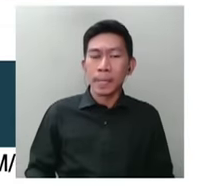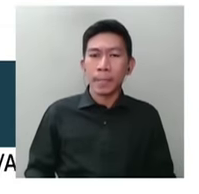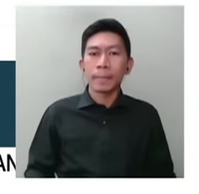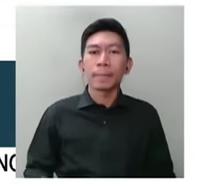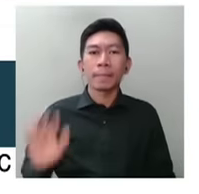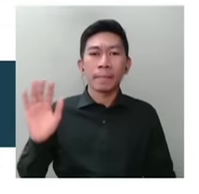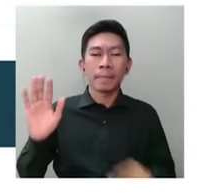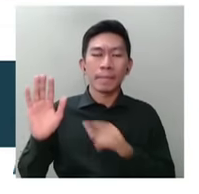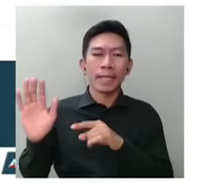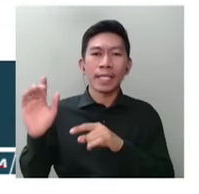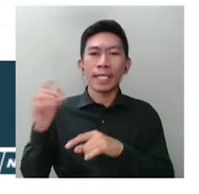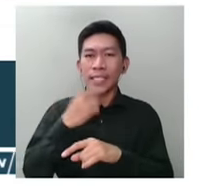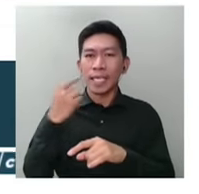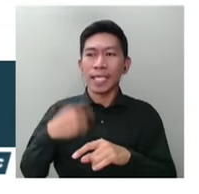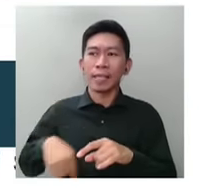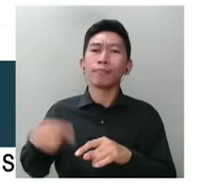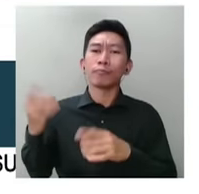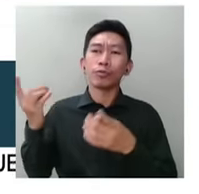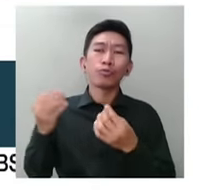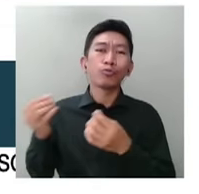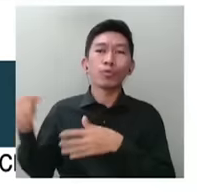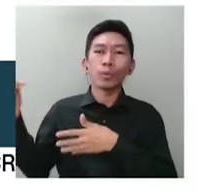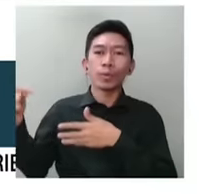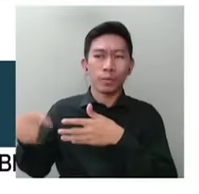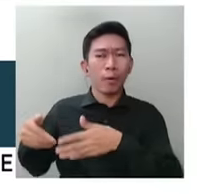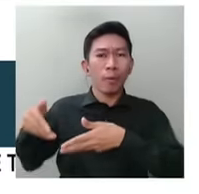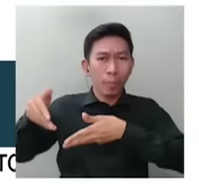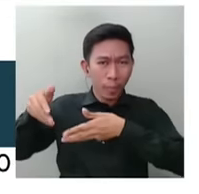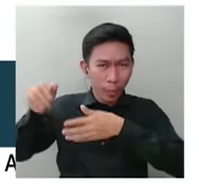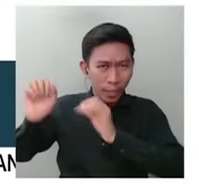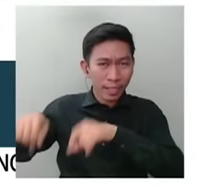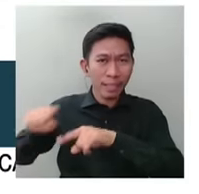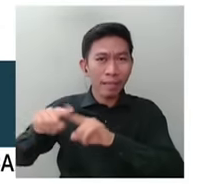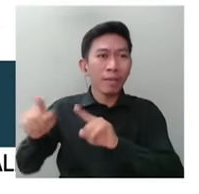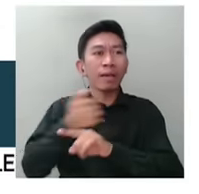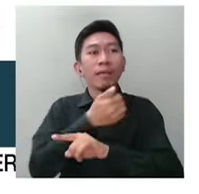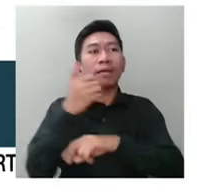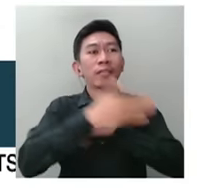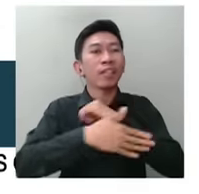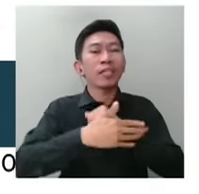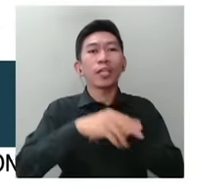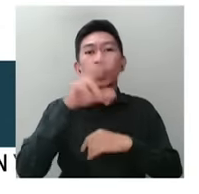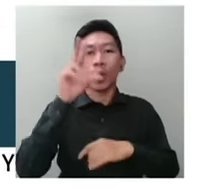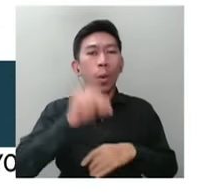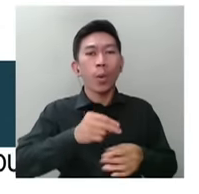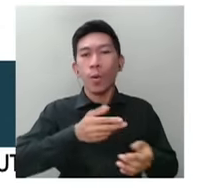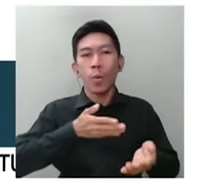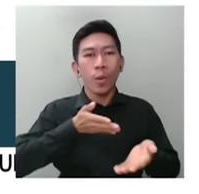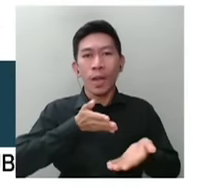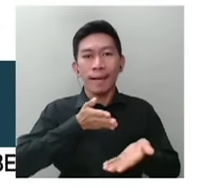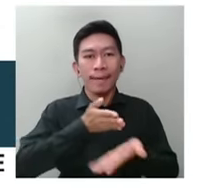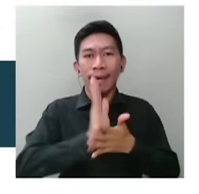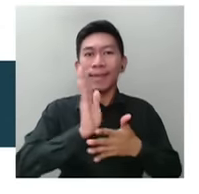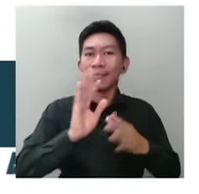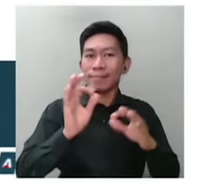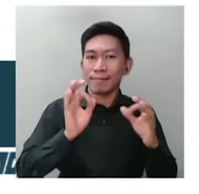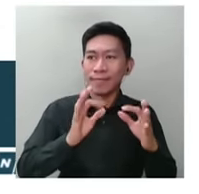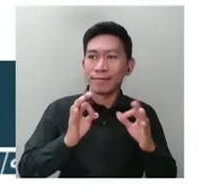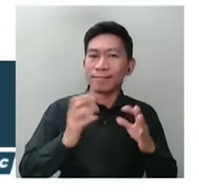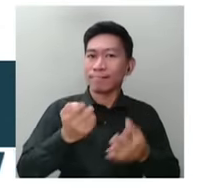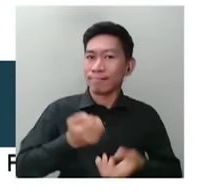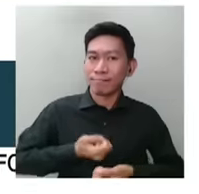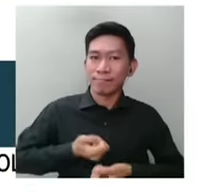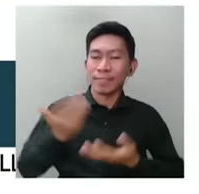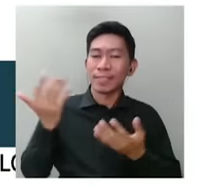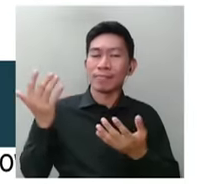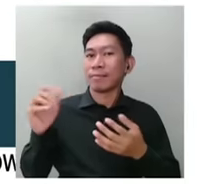China is entitled to do everything. Countries have no rights, basically, to react on this. You just have to accept it